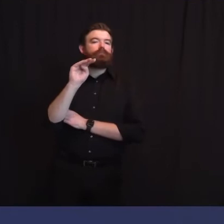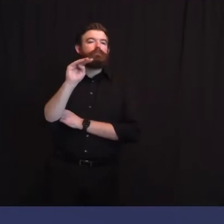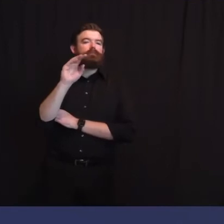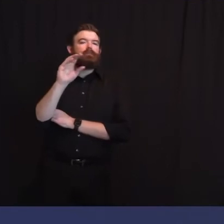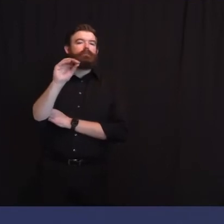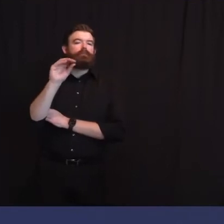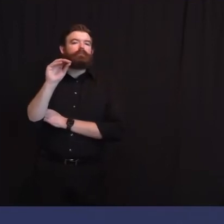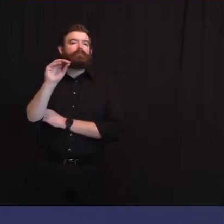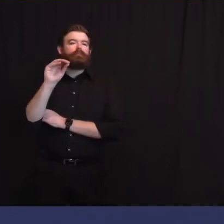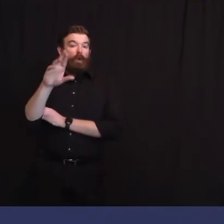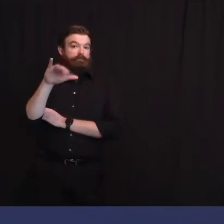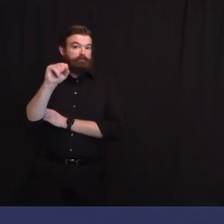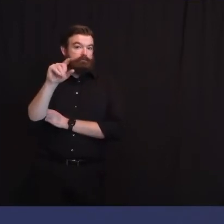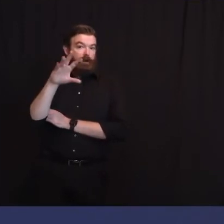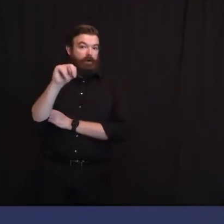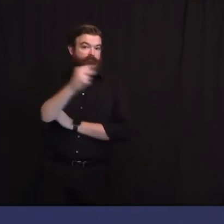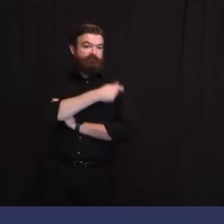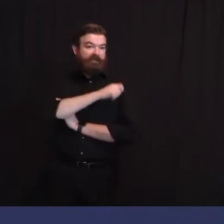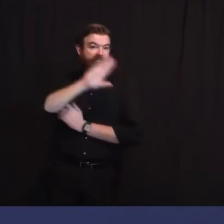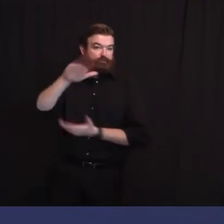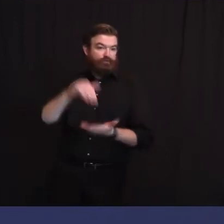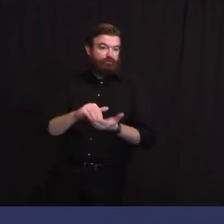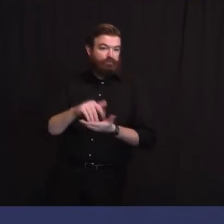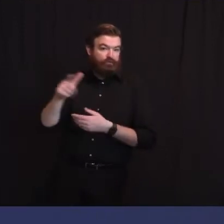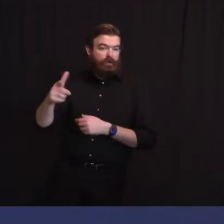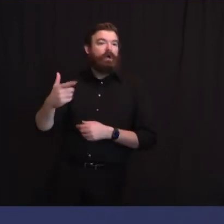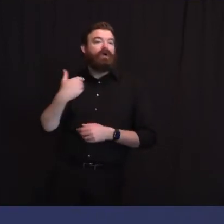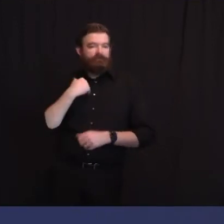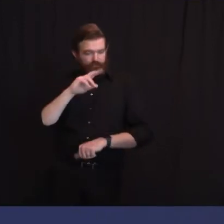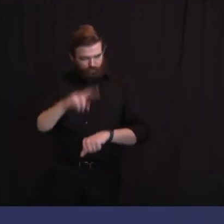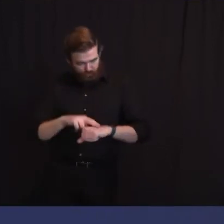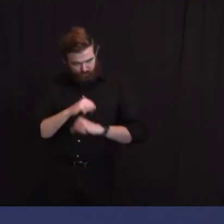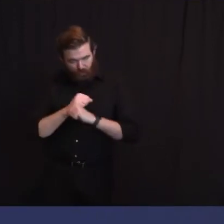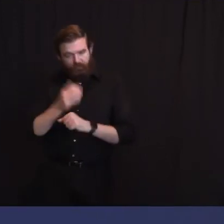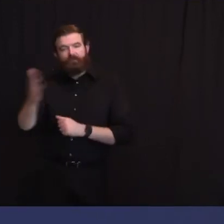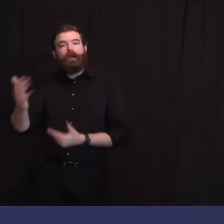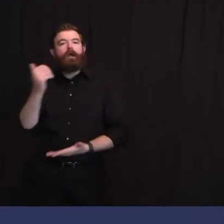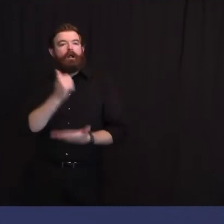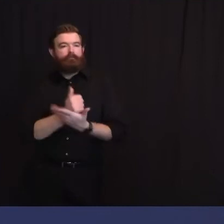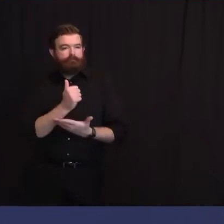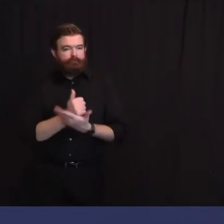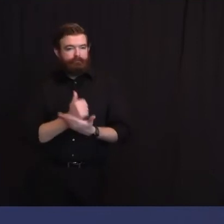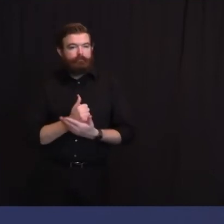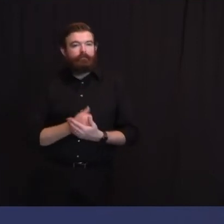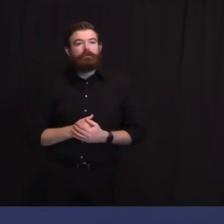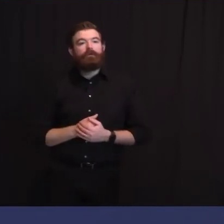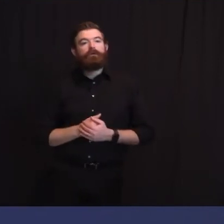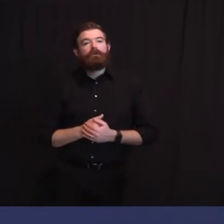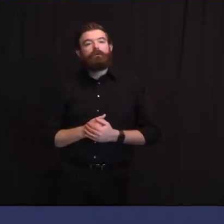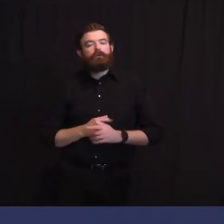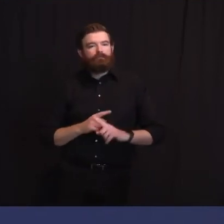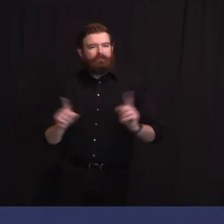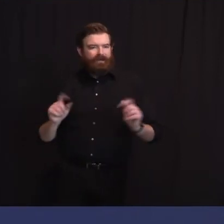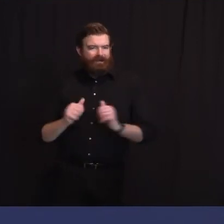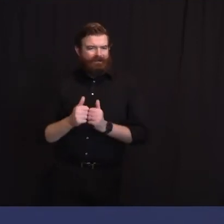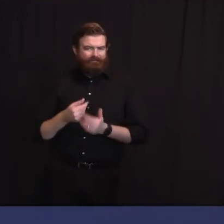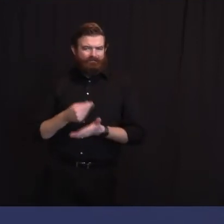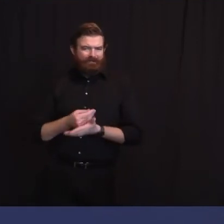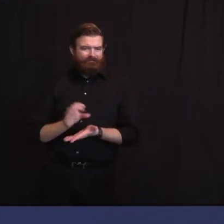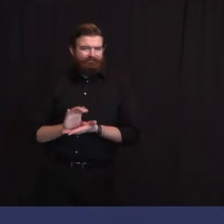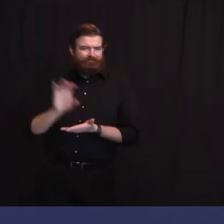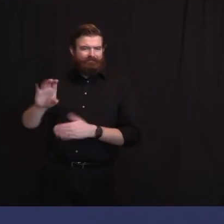in the mix. We would welcome the opportunity if there's a way to fund that more aggressively, that would